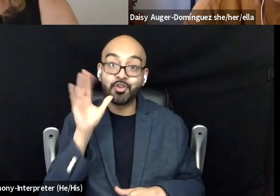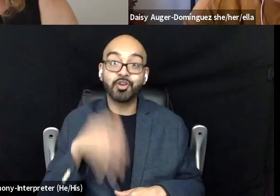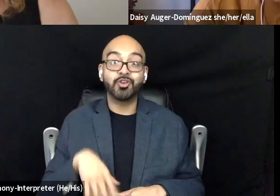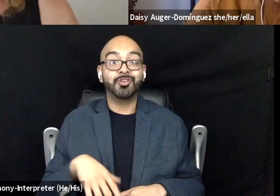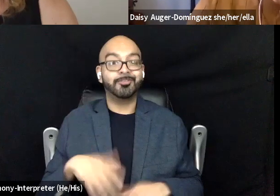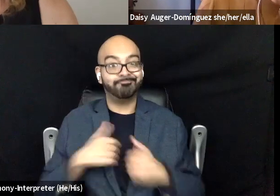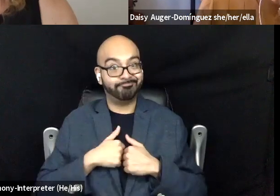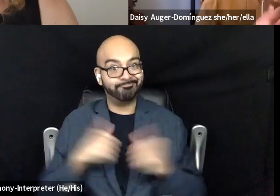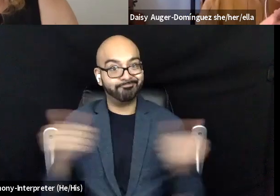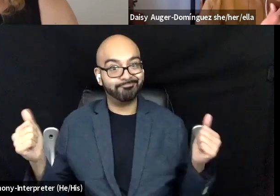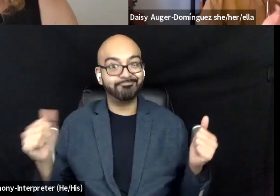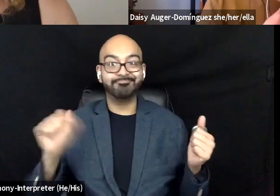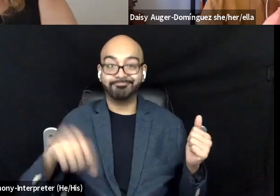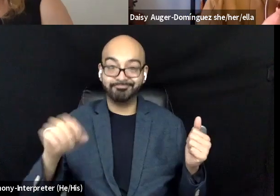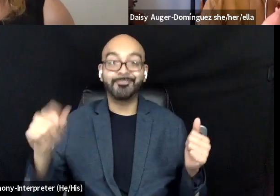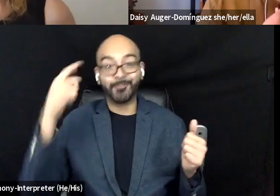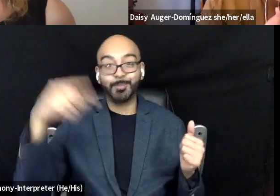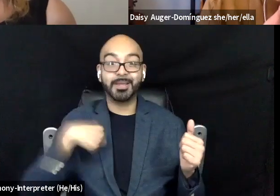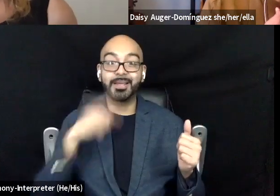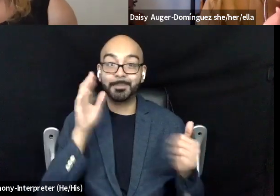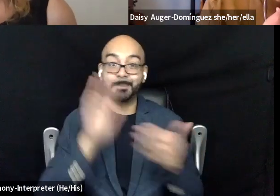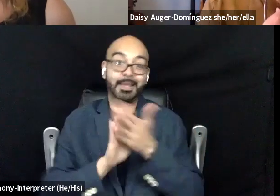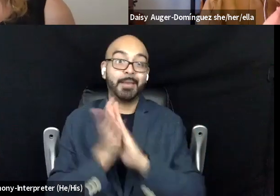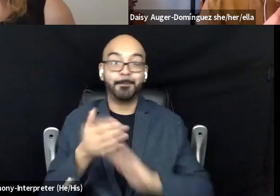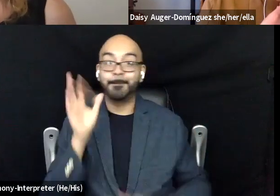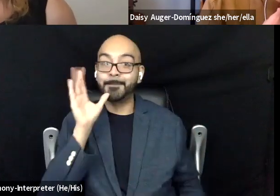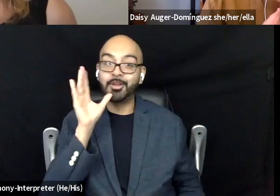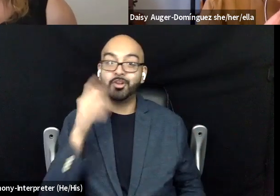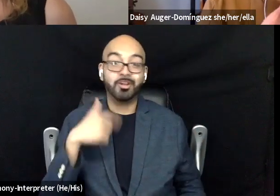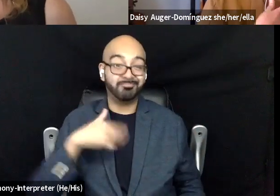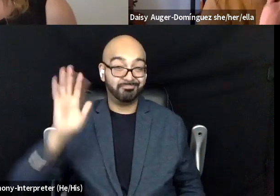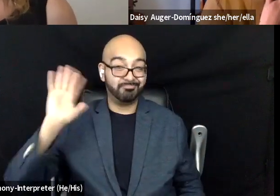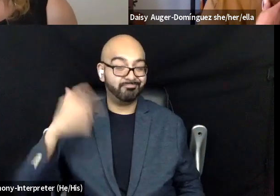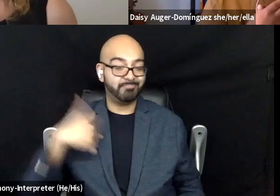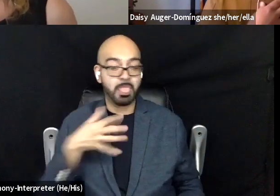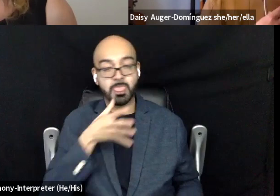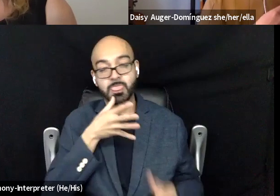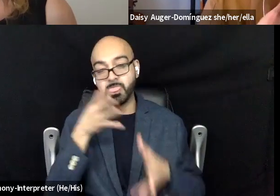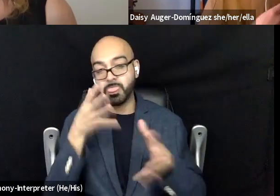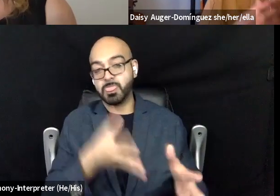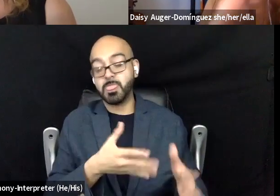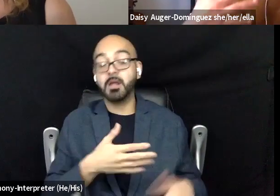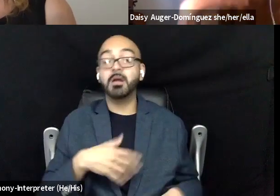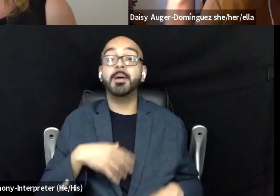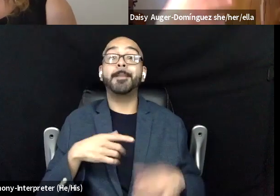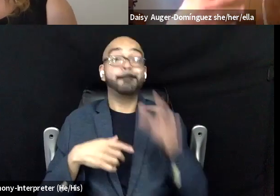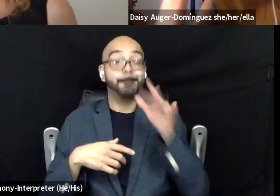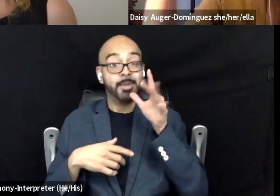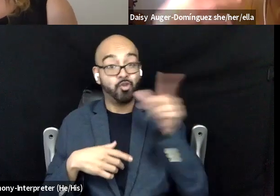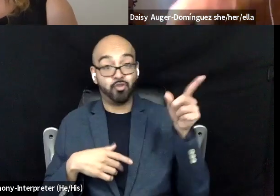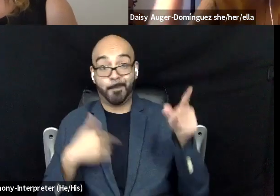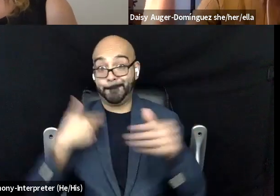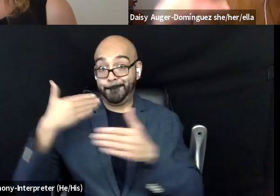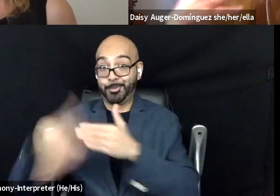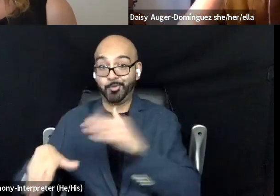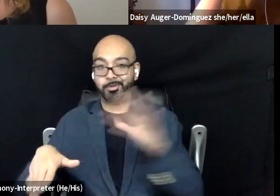transparent storytelling, being a mother for me was something I really dreaded. My mother had abandoned me as a child. And so I didn't realize all of